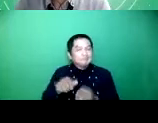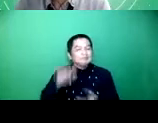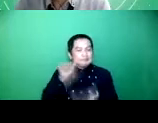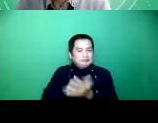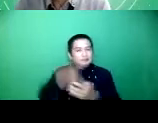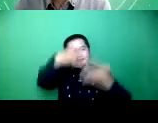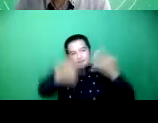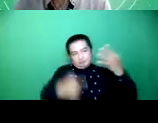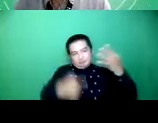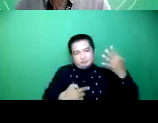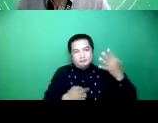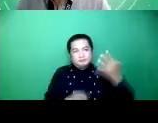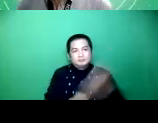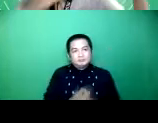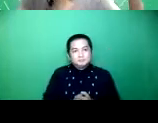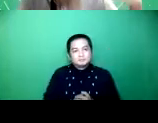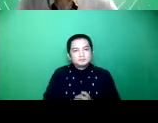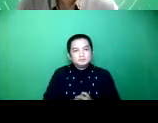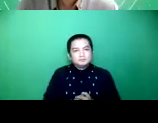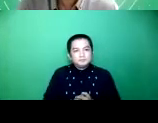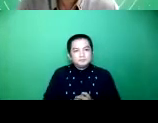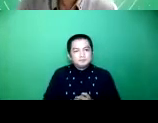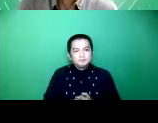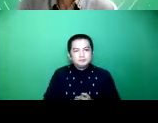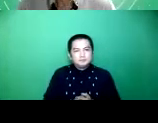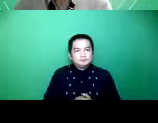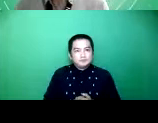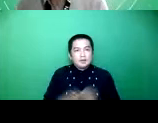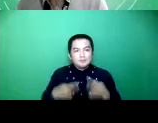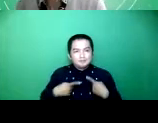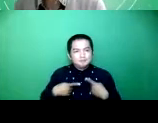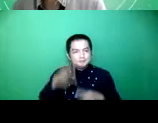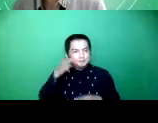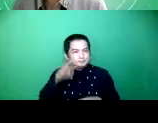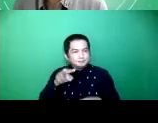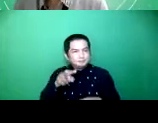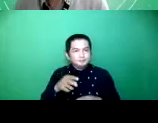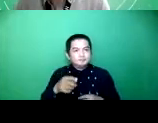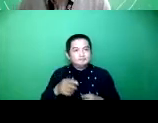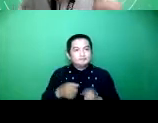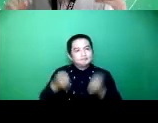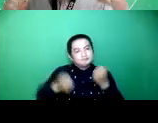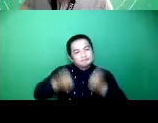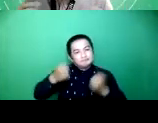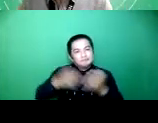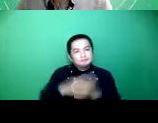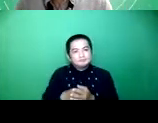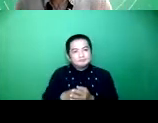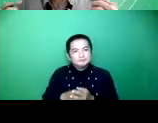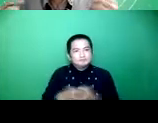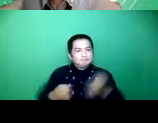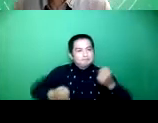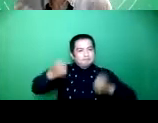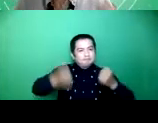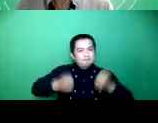4.0. Now, if those are the principles, we also want to look at what are the drivers. And so these are drivers,